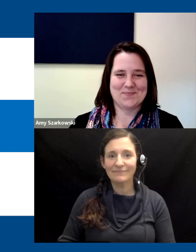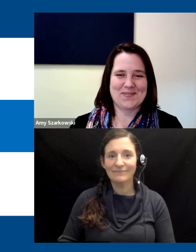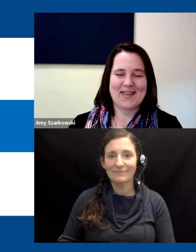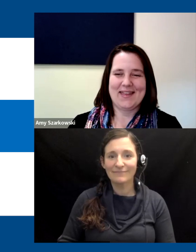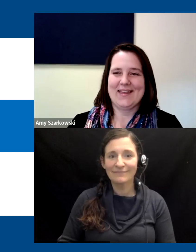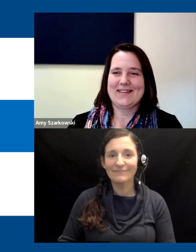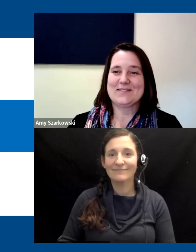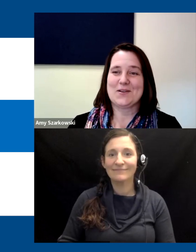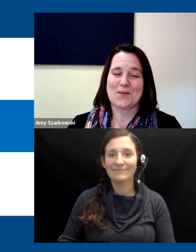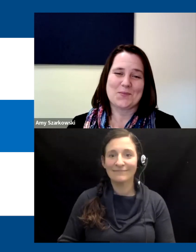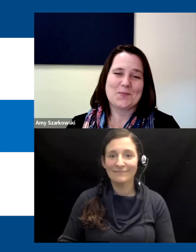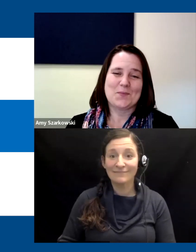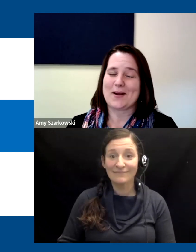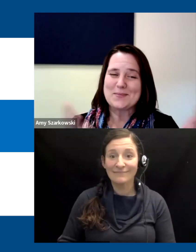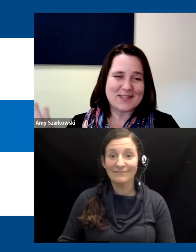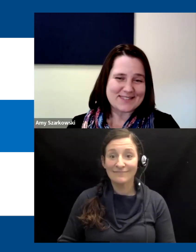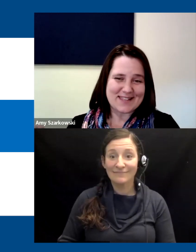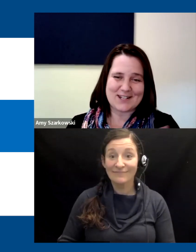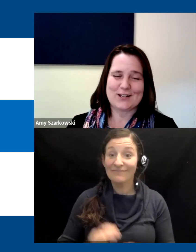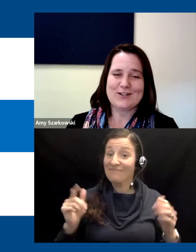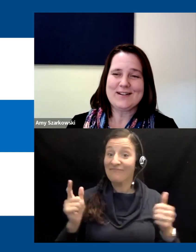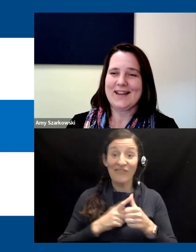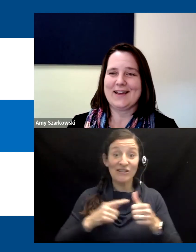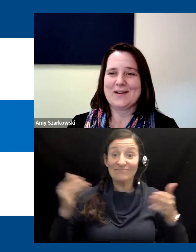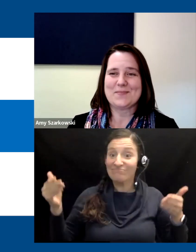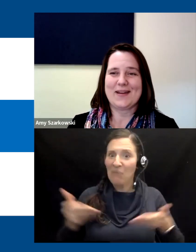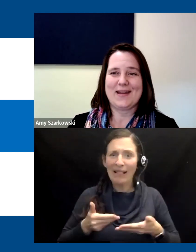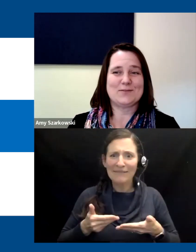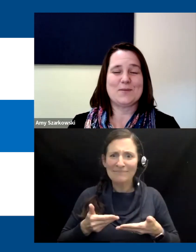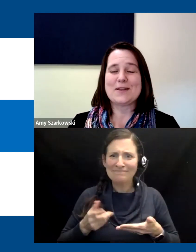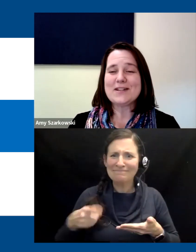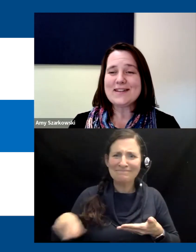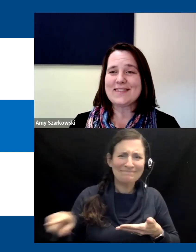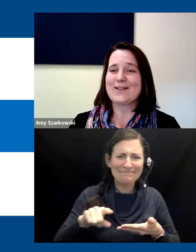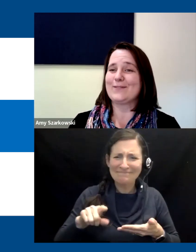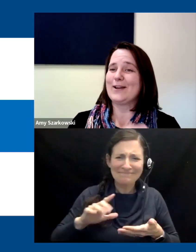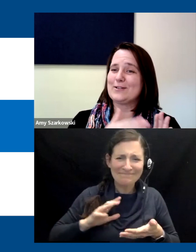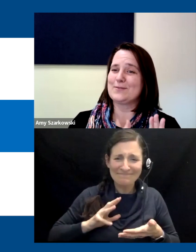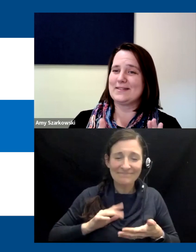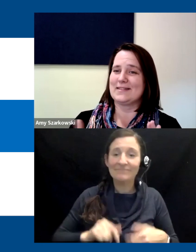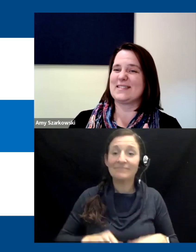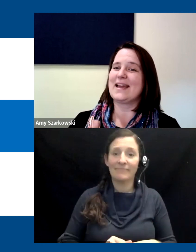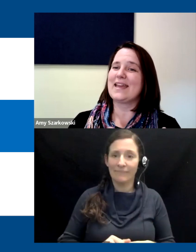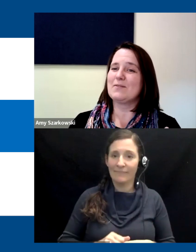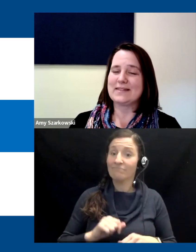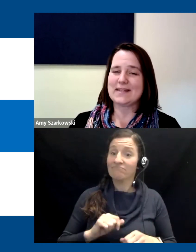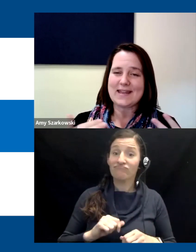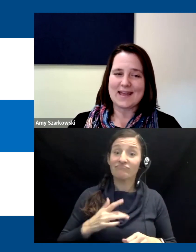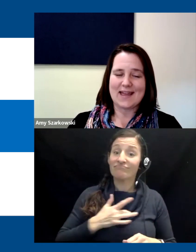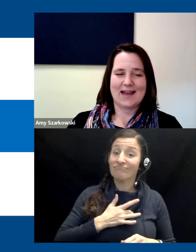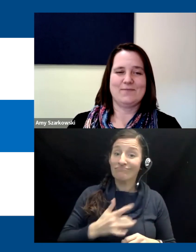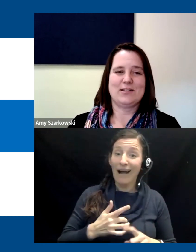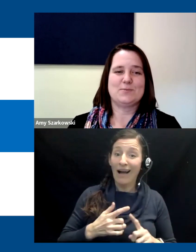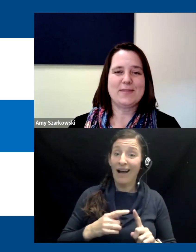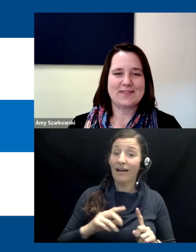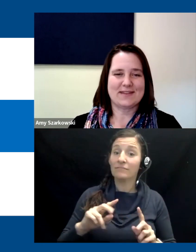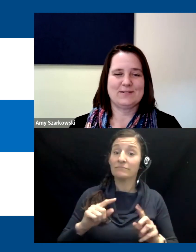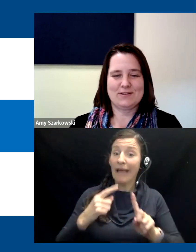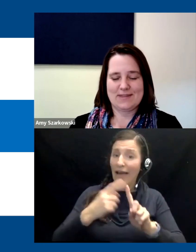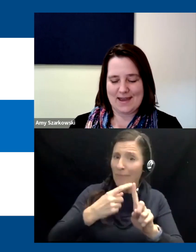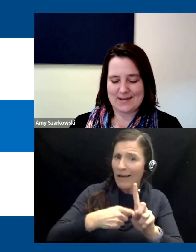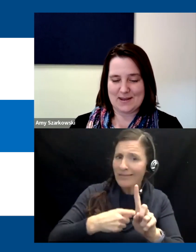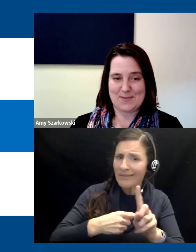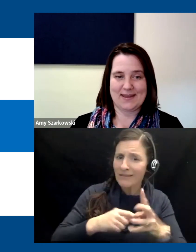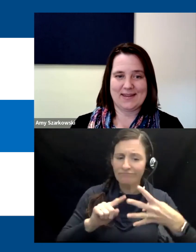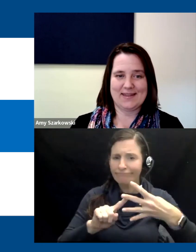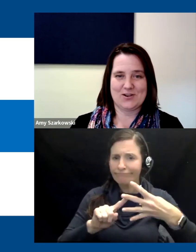Okay, so welcome to this Lunch and Learn. As we mentioned, we are doing these on the 2nd Wednesday of each month